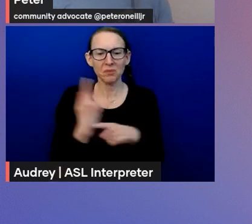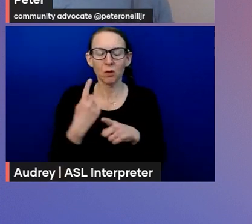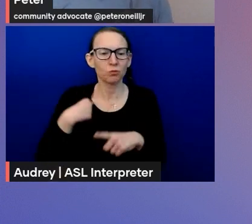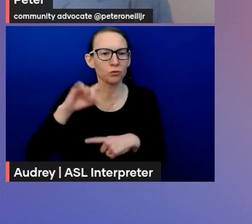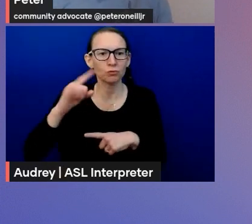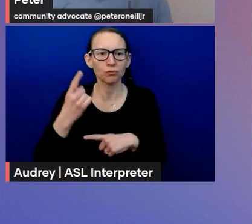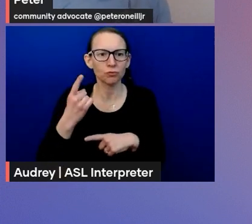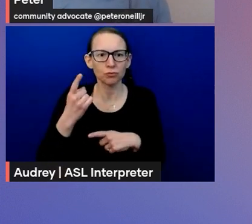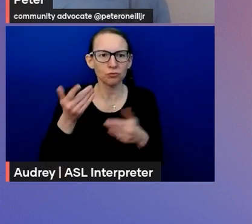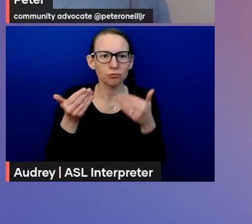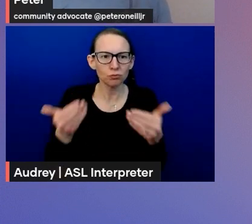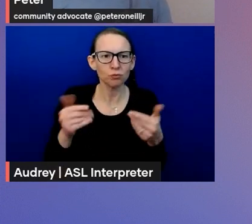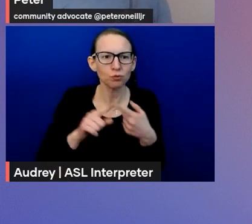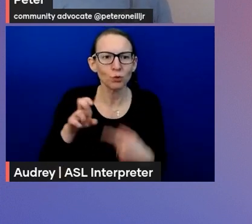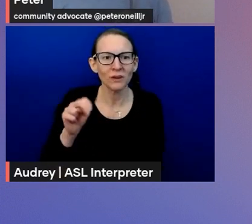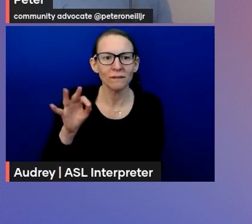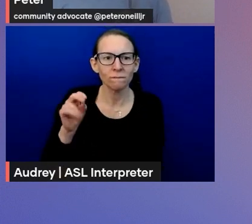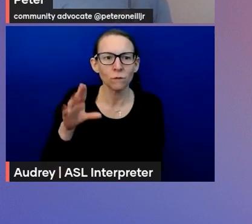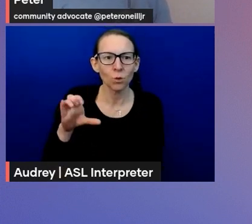mode.